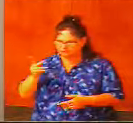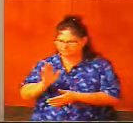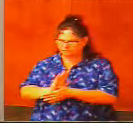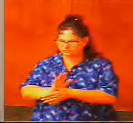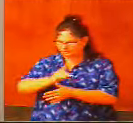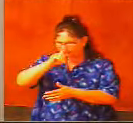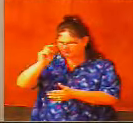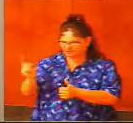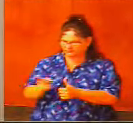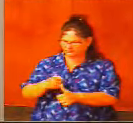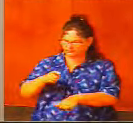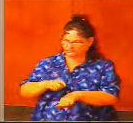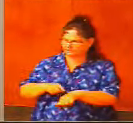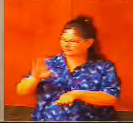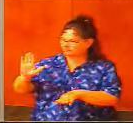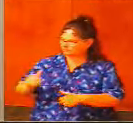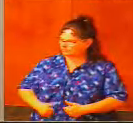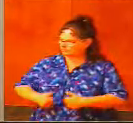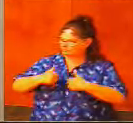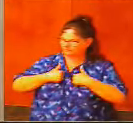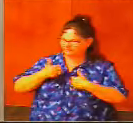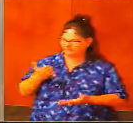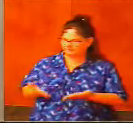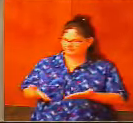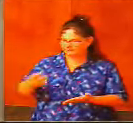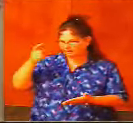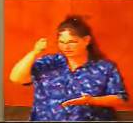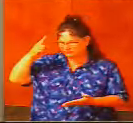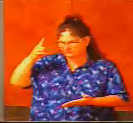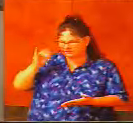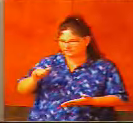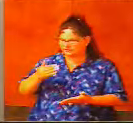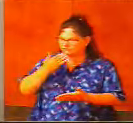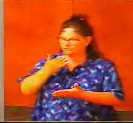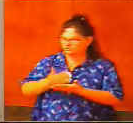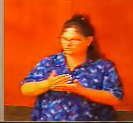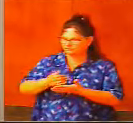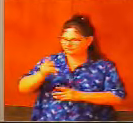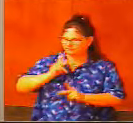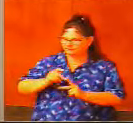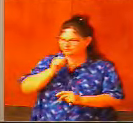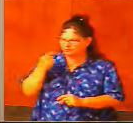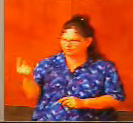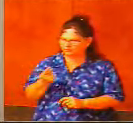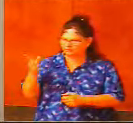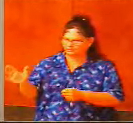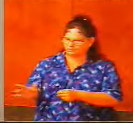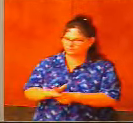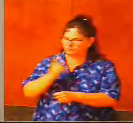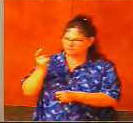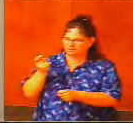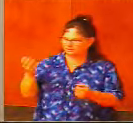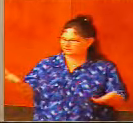first time in her life, maybe she realized the good guys don't always win here.